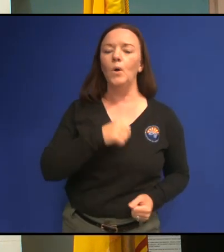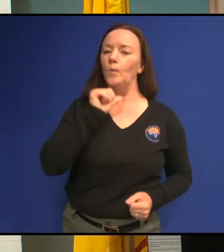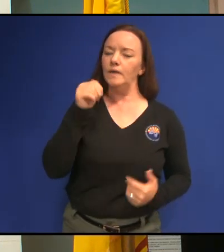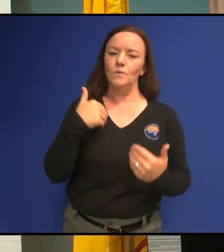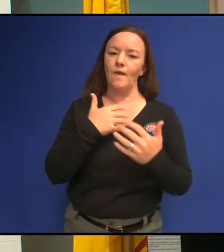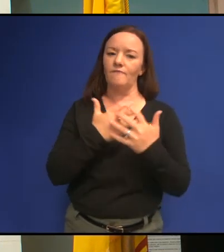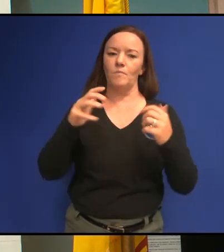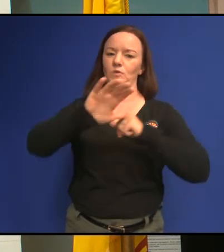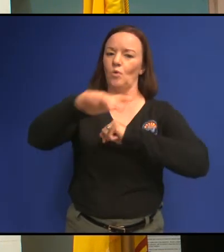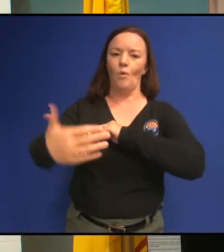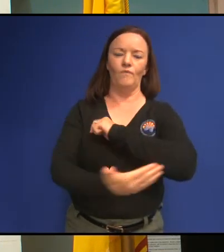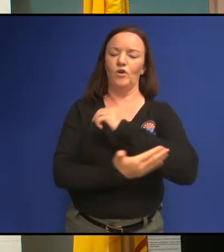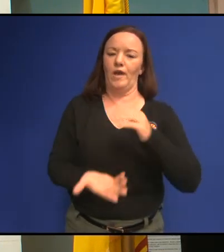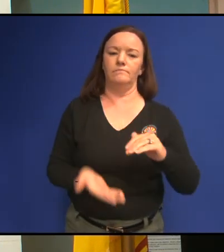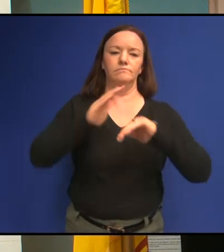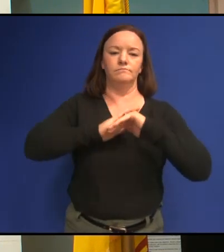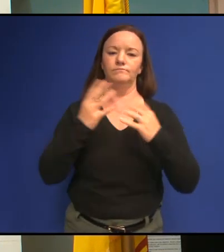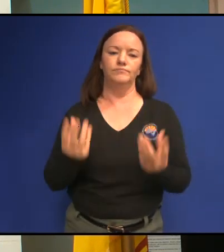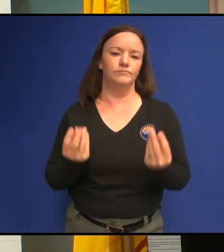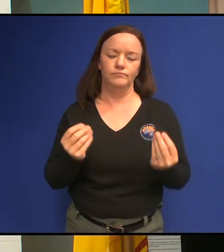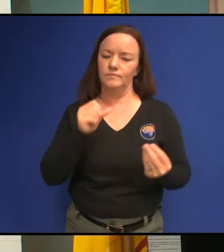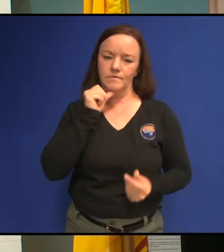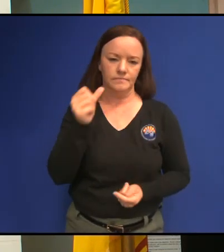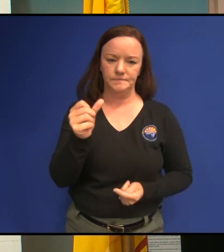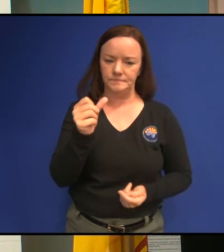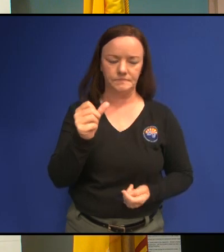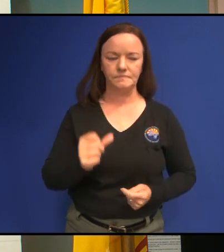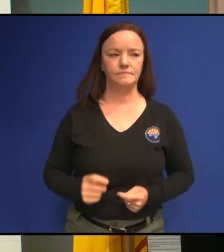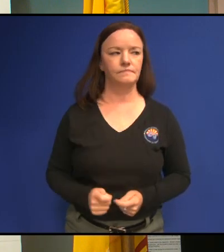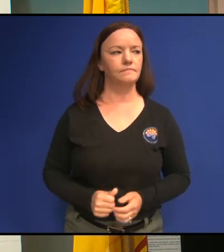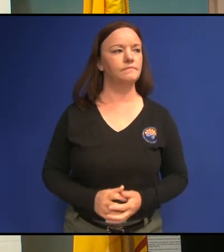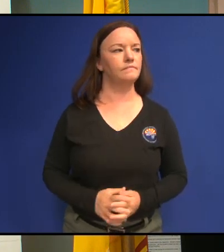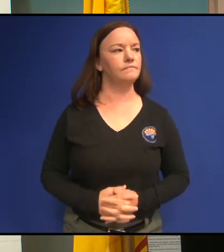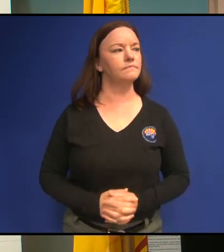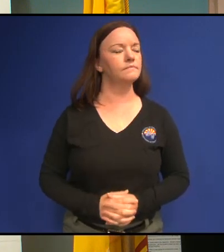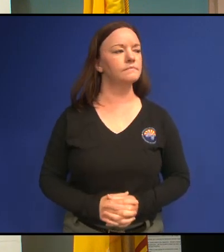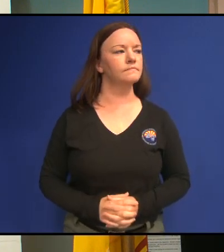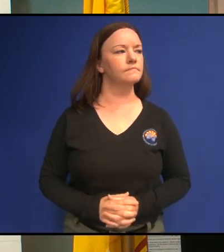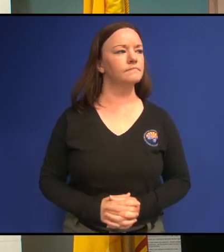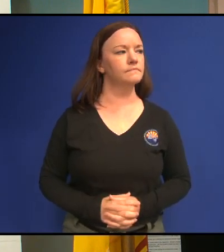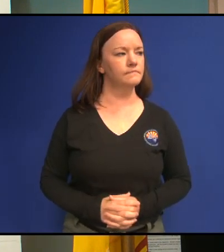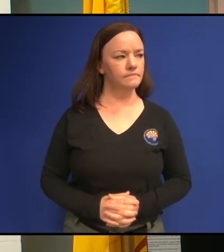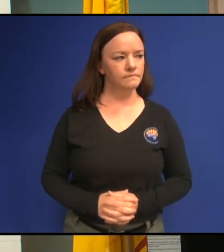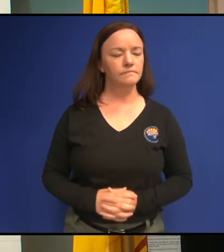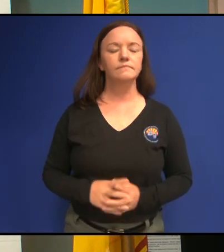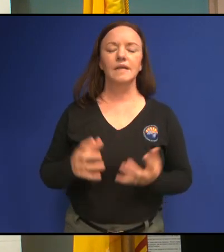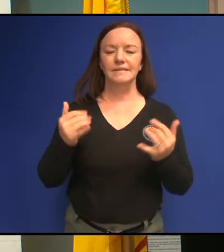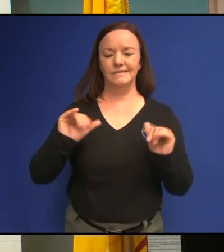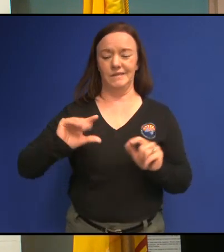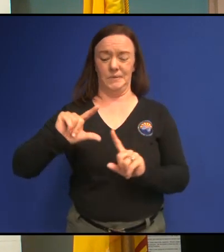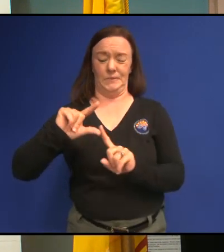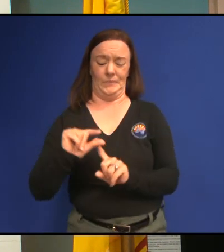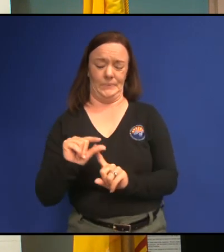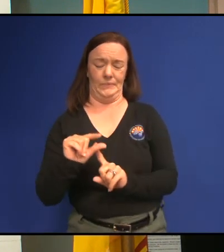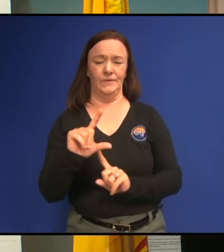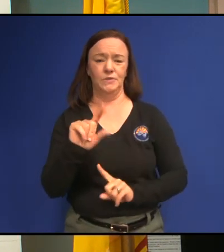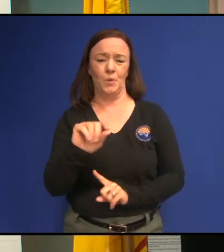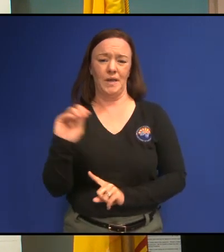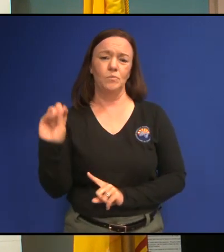much recovery in our maximum humidities overnight. We're staying down around